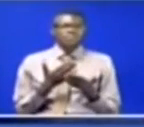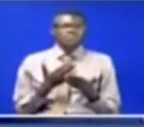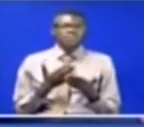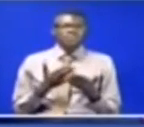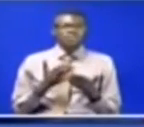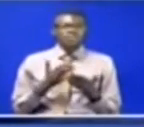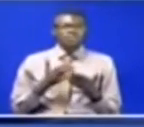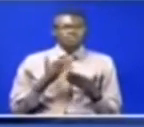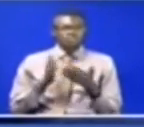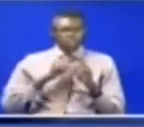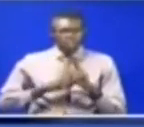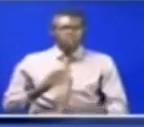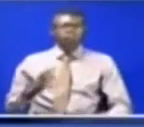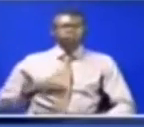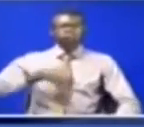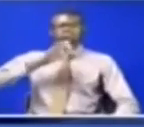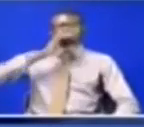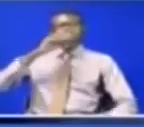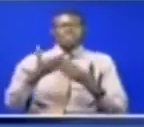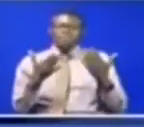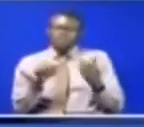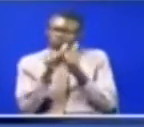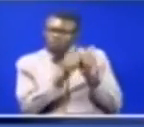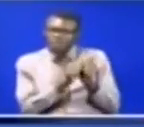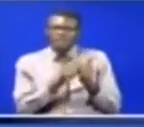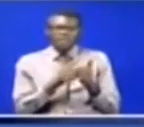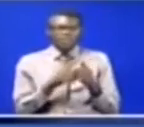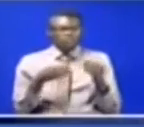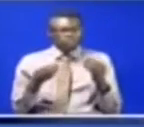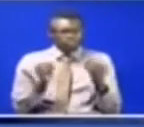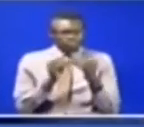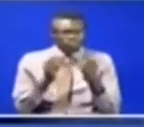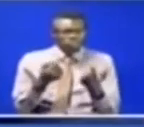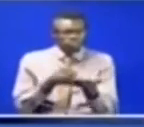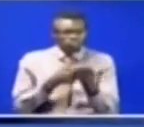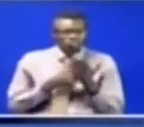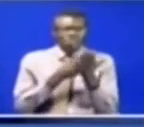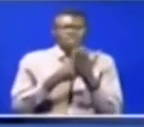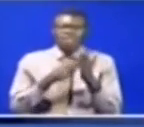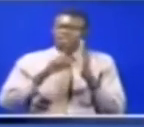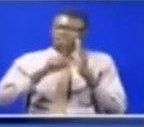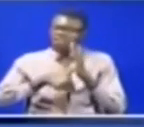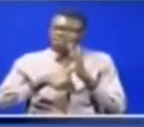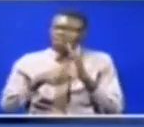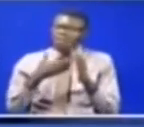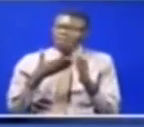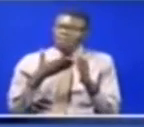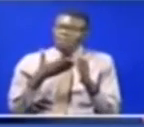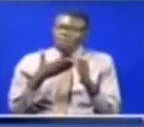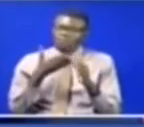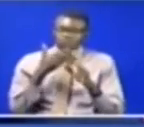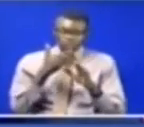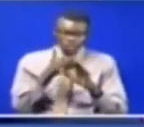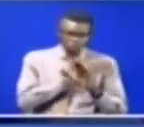could meet for a drink. Can just have a meet and talk. And then we used to have this thing of before the next